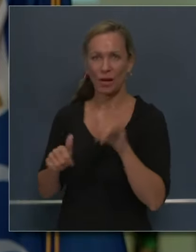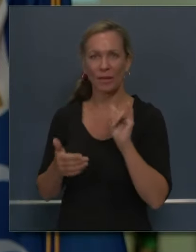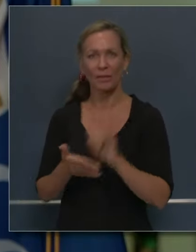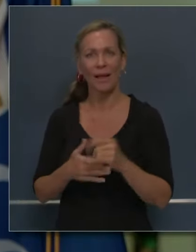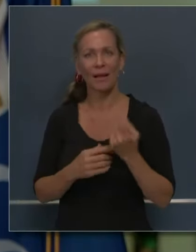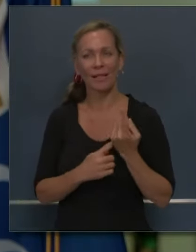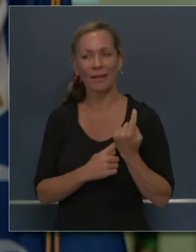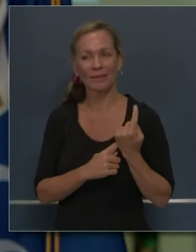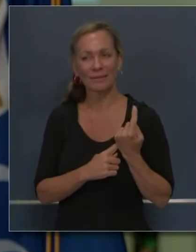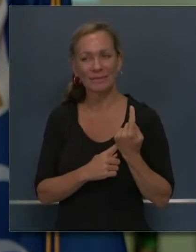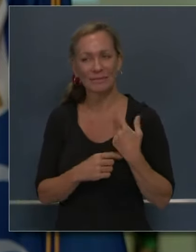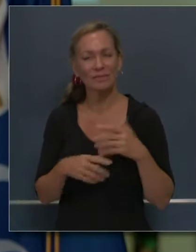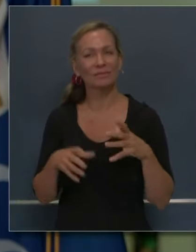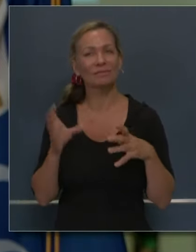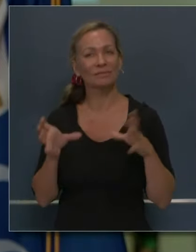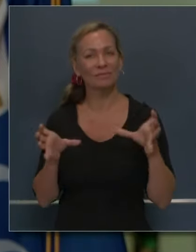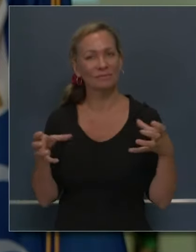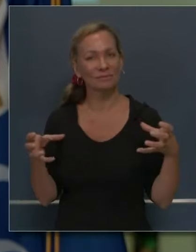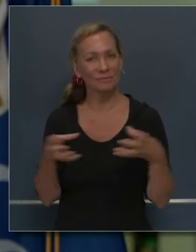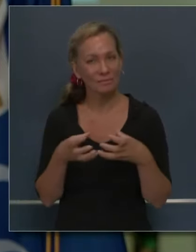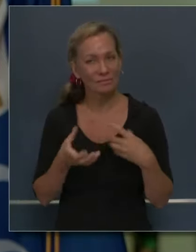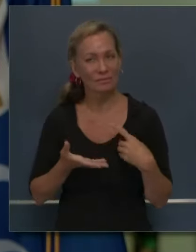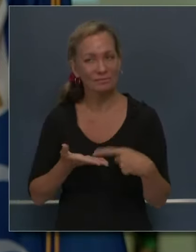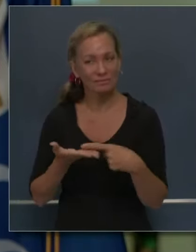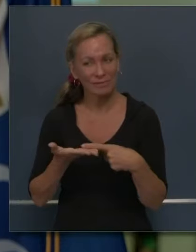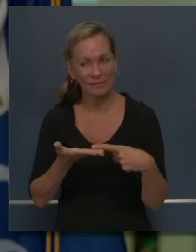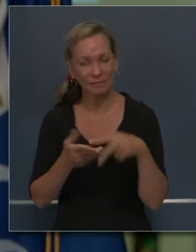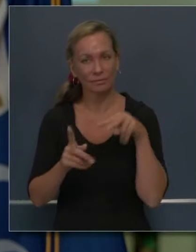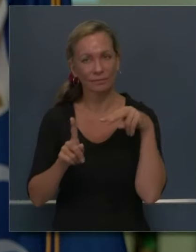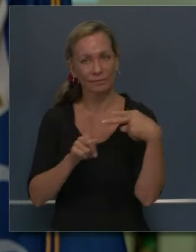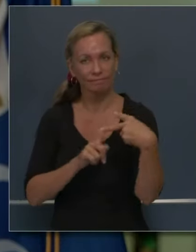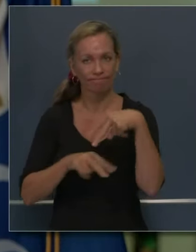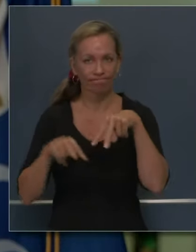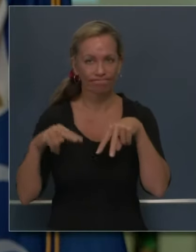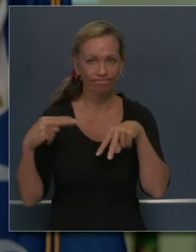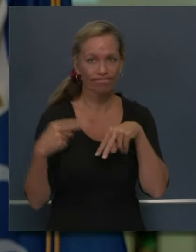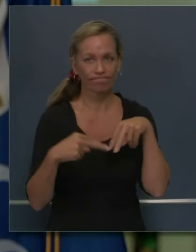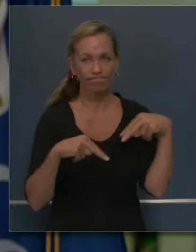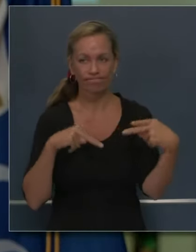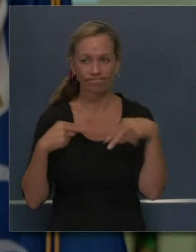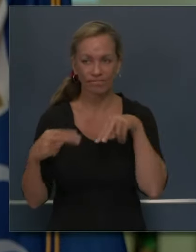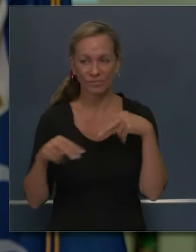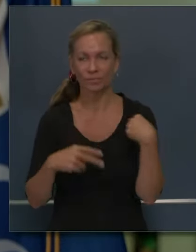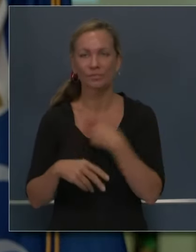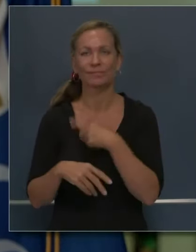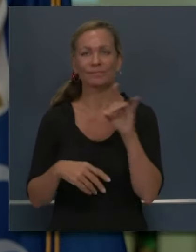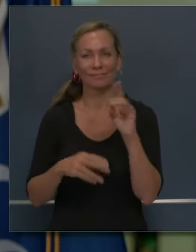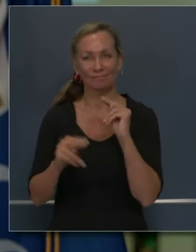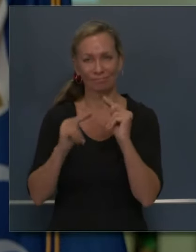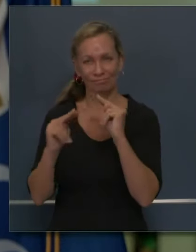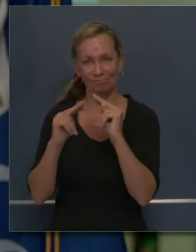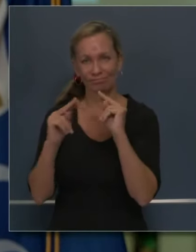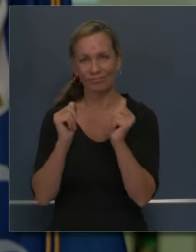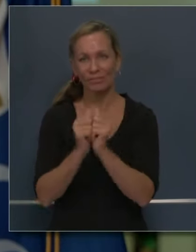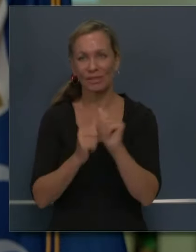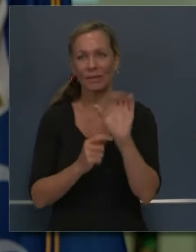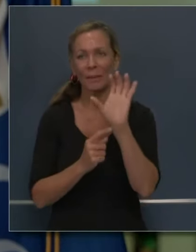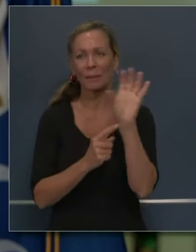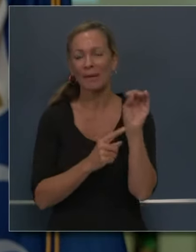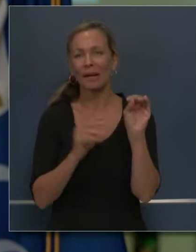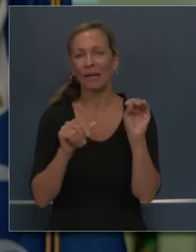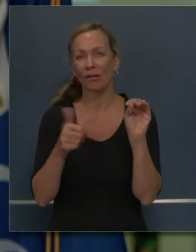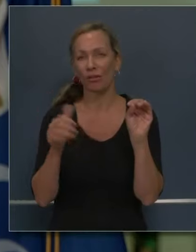different perspectives. We tried with the legislature and with those companies in particular, but other companies that also participate in